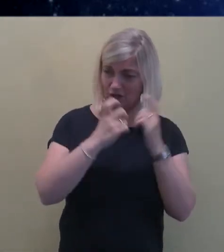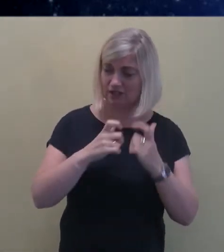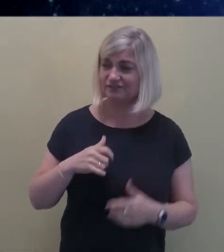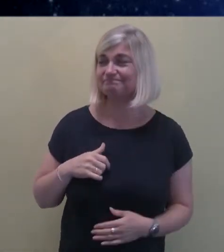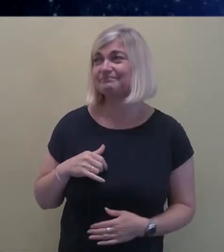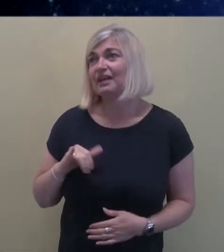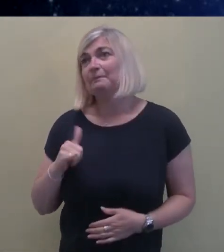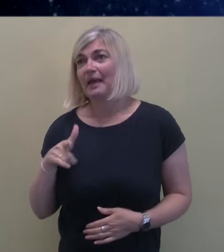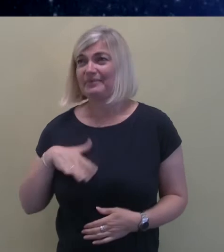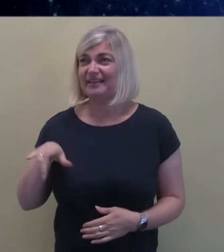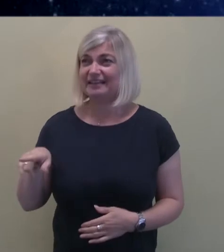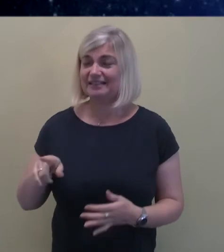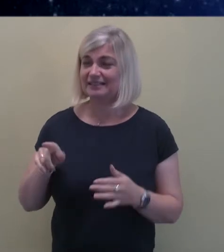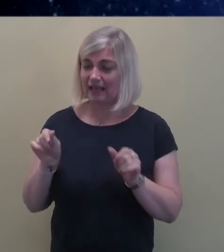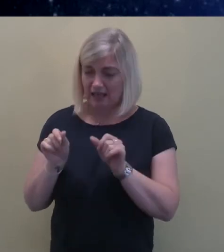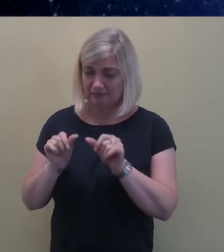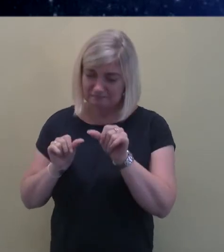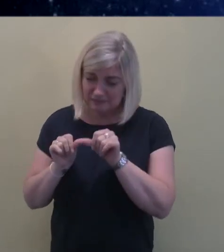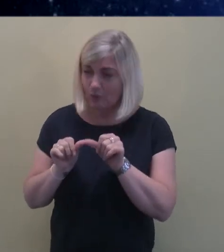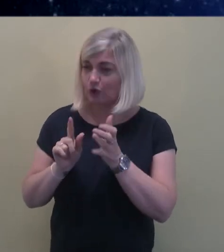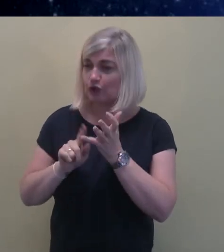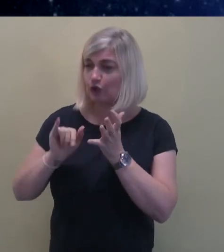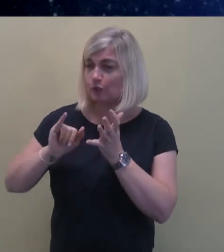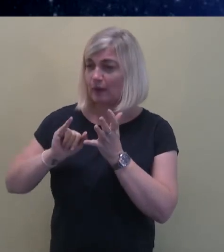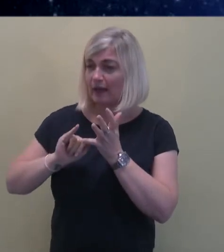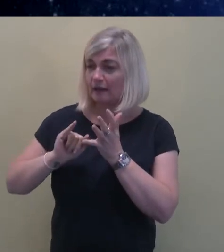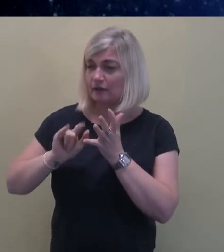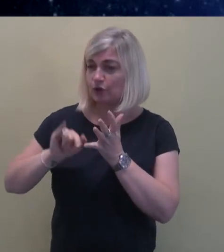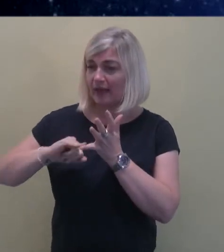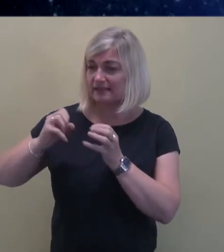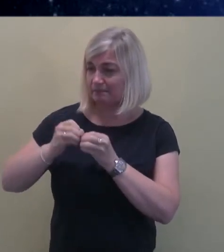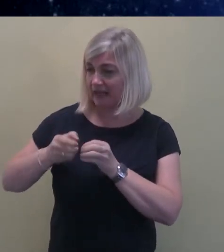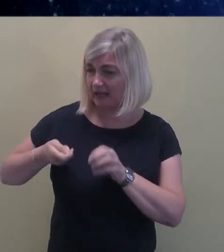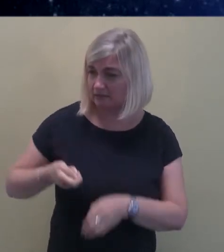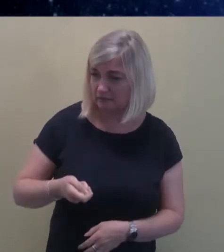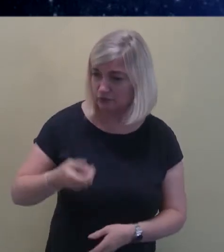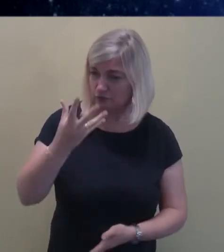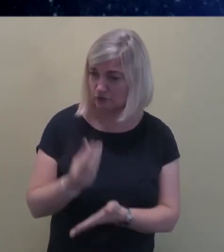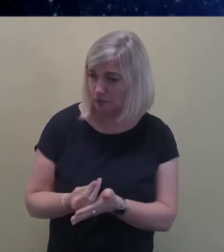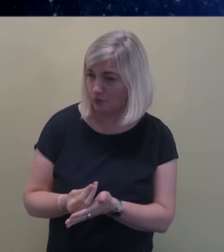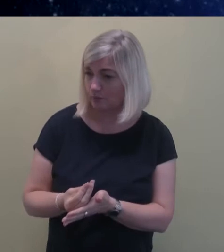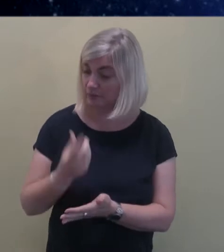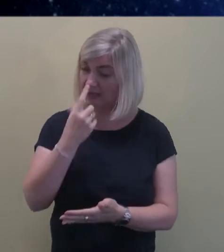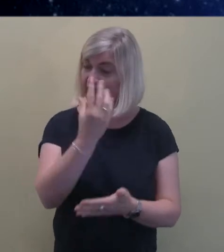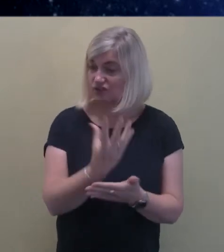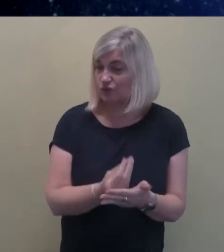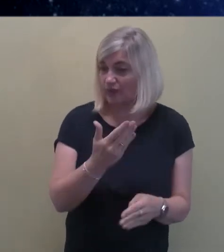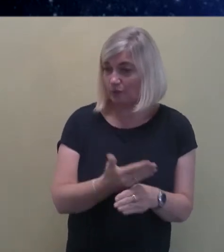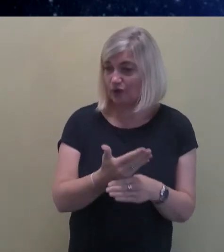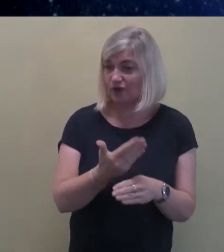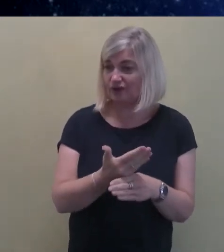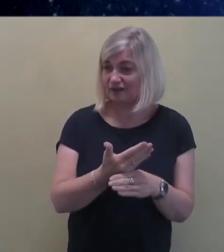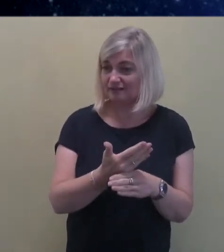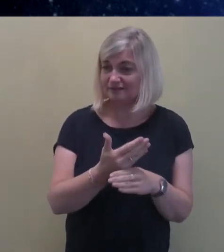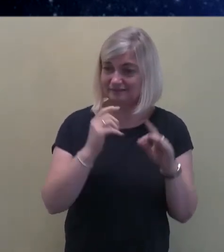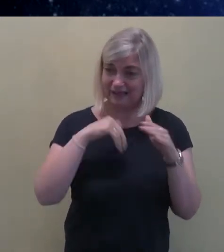experience, we have, during this lockdown, we have created virtual machines that students are not